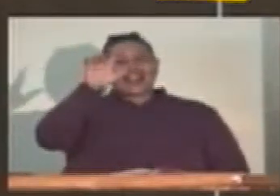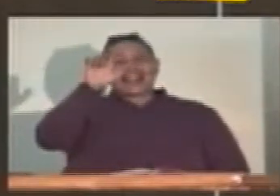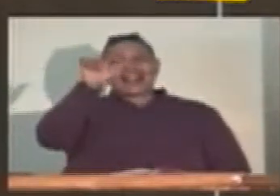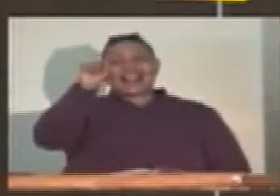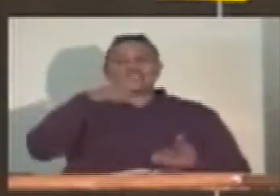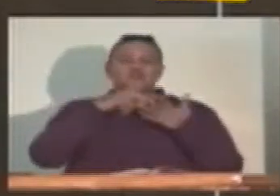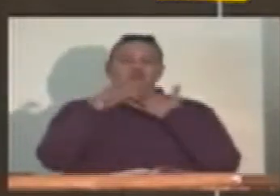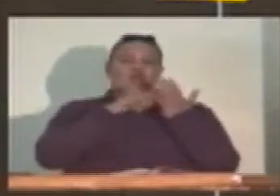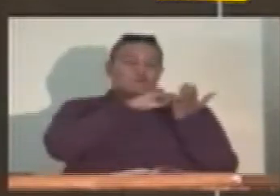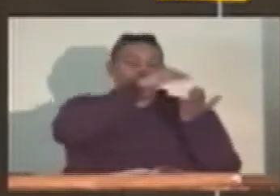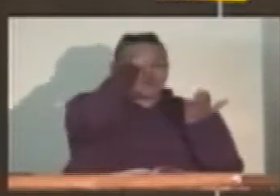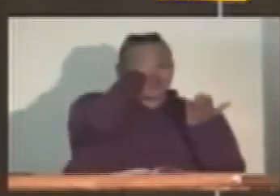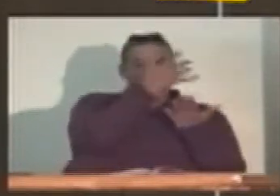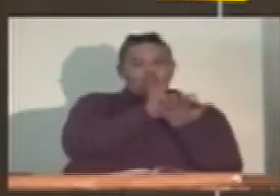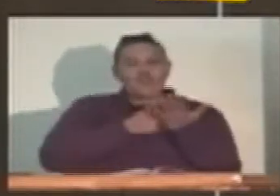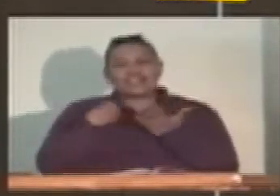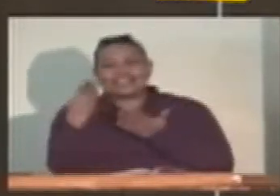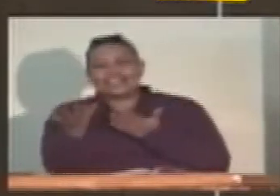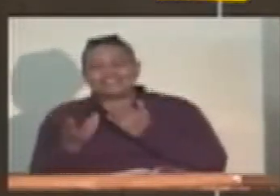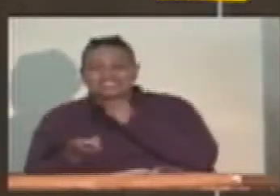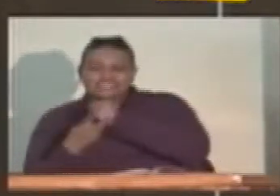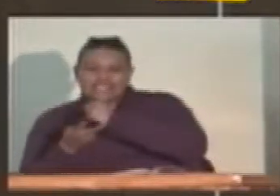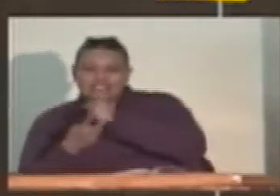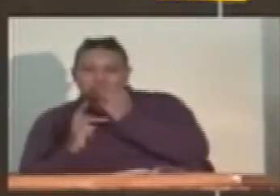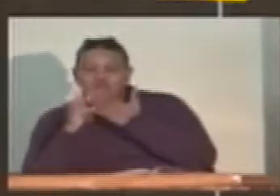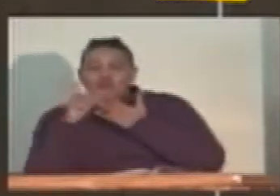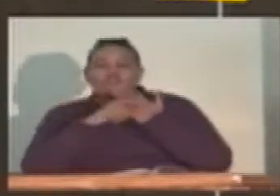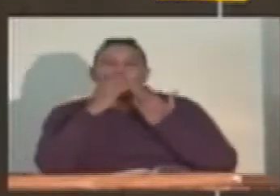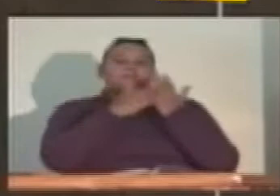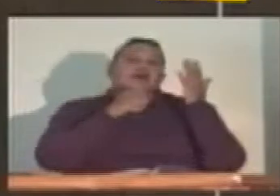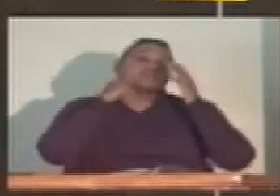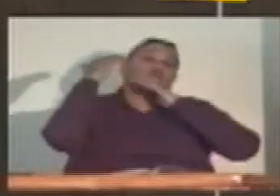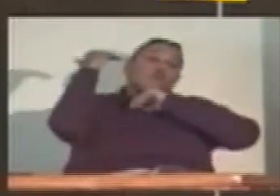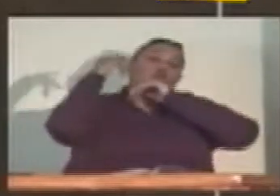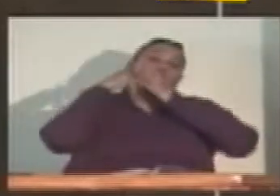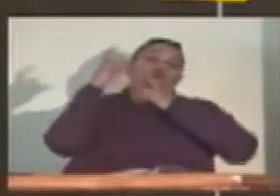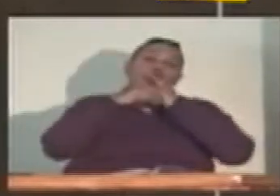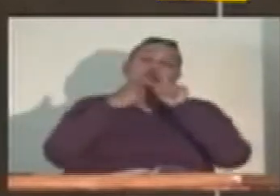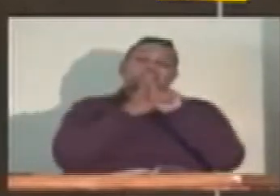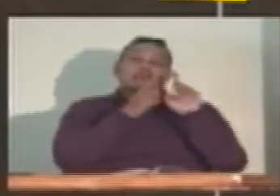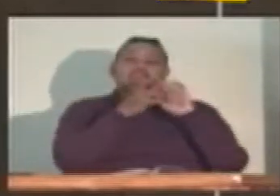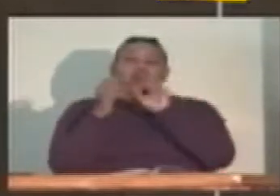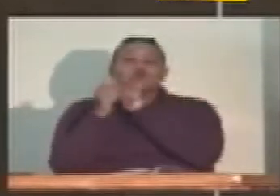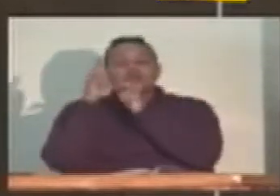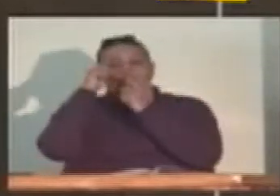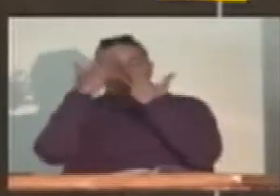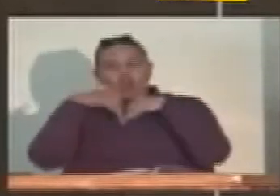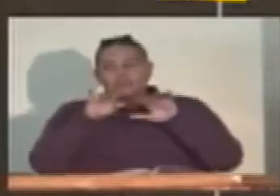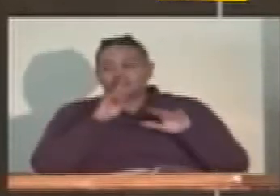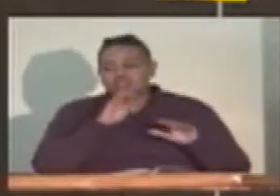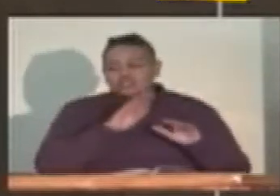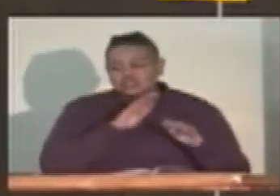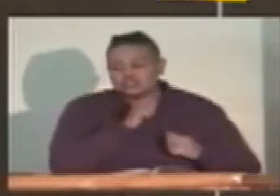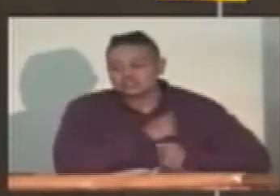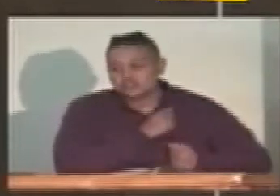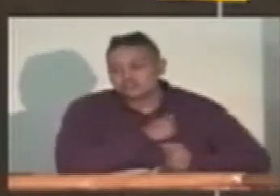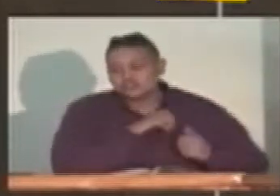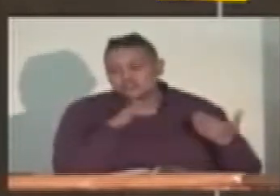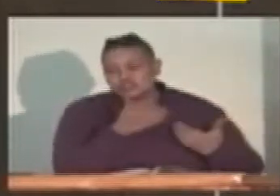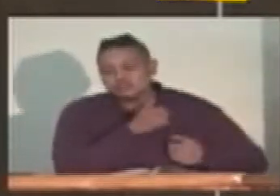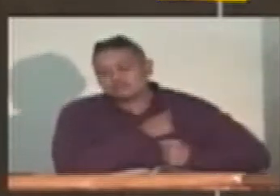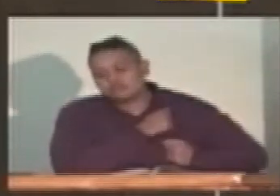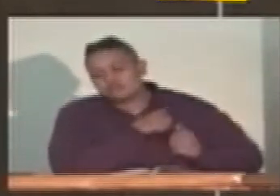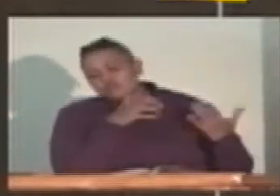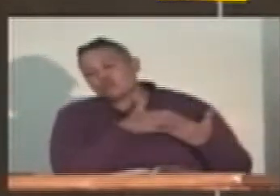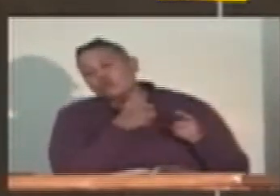program, which is a part of the whole program being done in collaboration with the Jamaica Defense Force. The